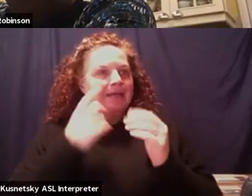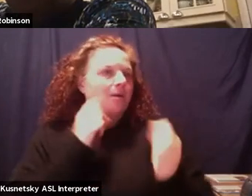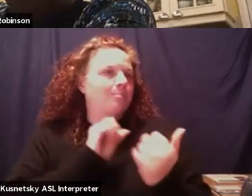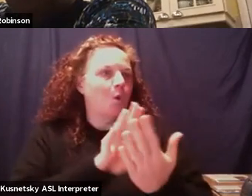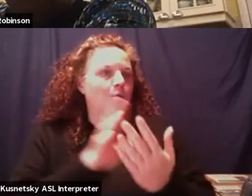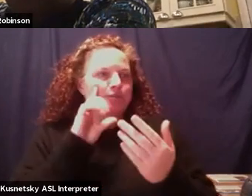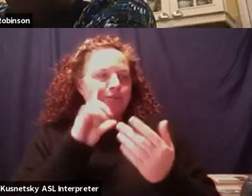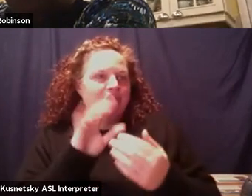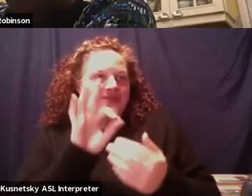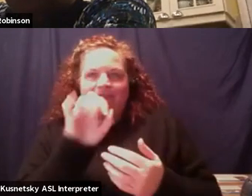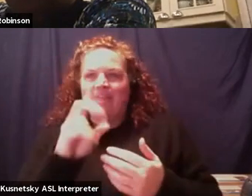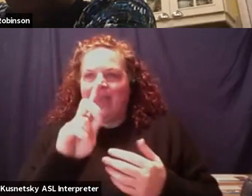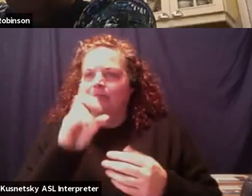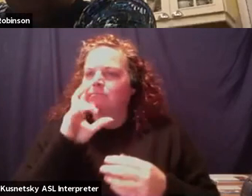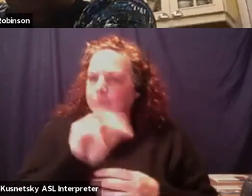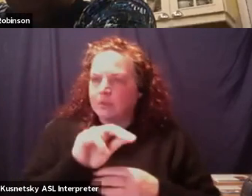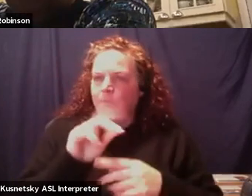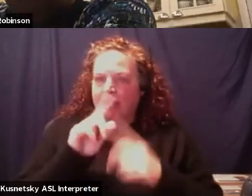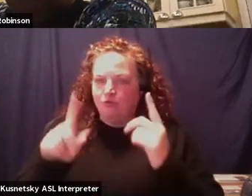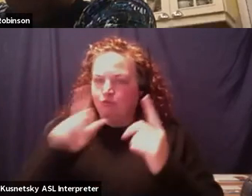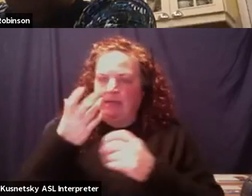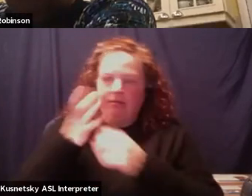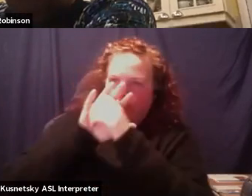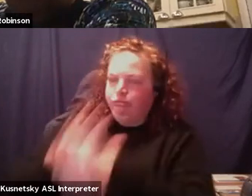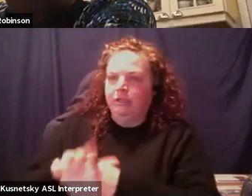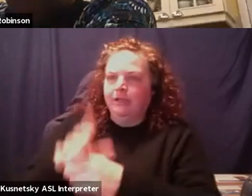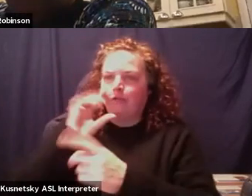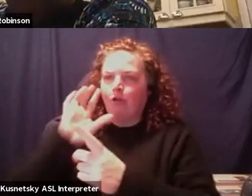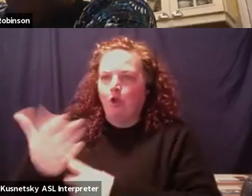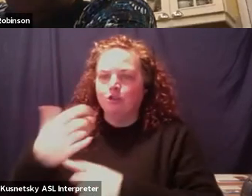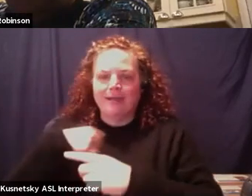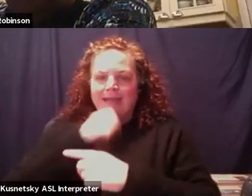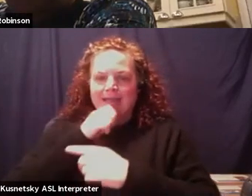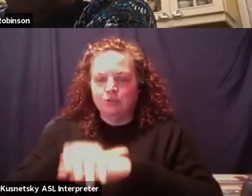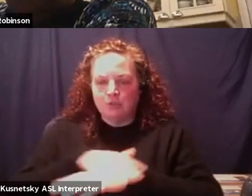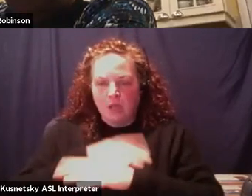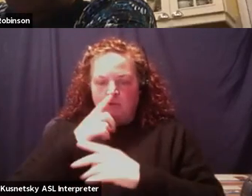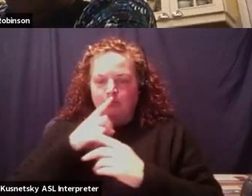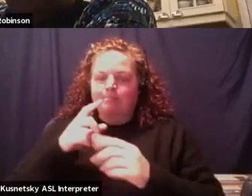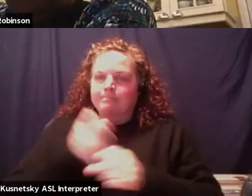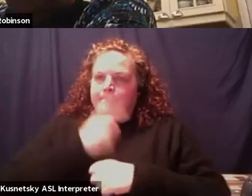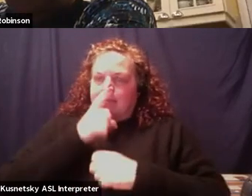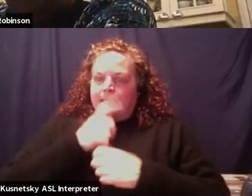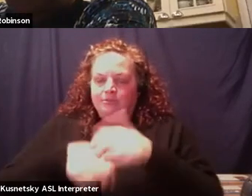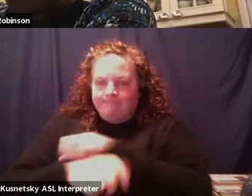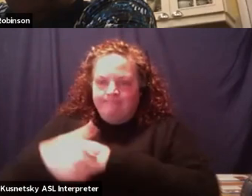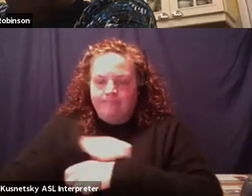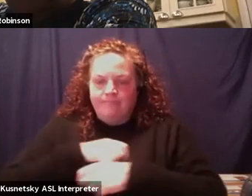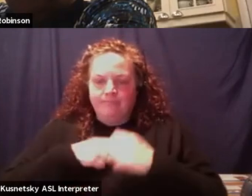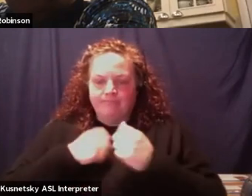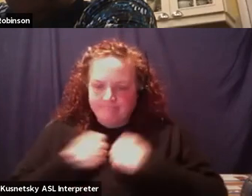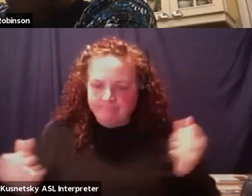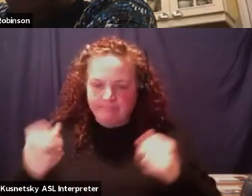challenges the dominant culture. It is slow, it is non-hierarchical, it demands deep listening and presence. And as such, I see